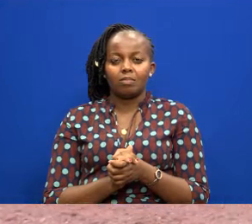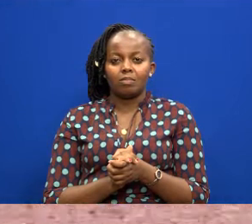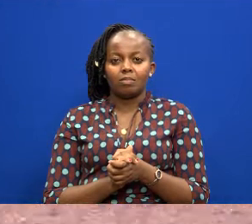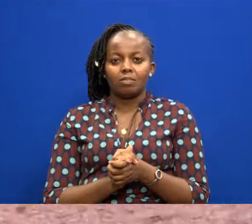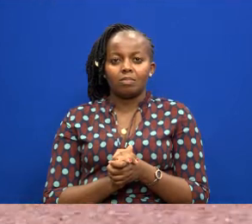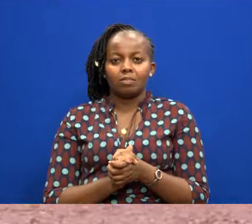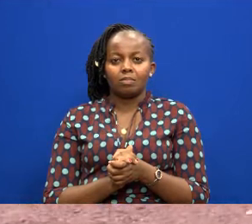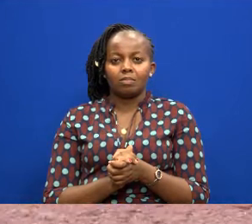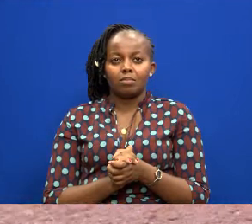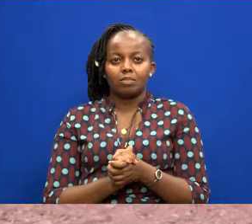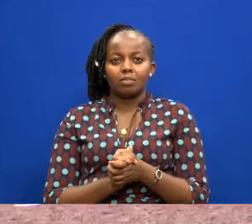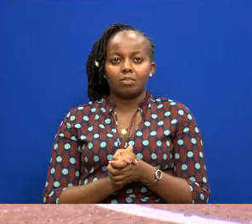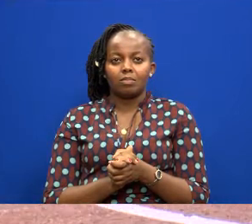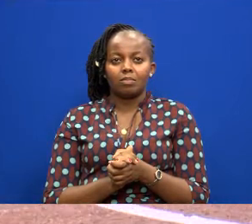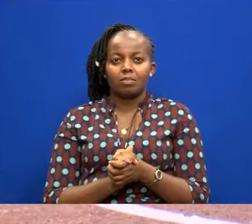Double.